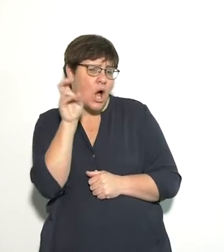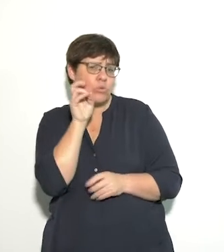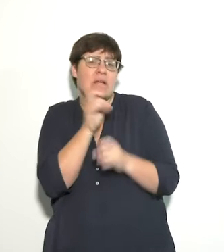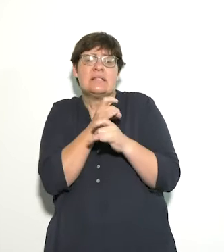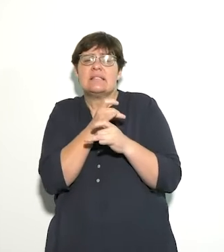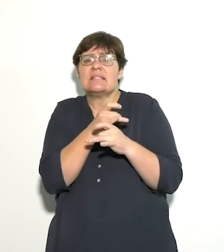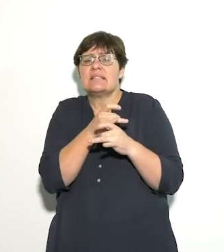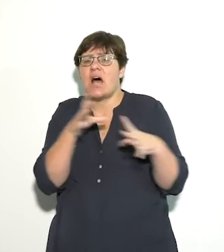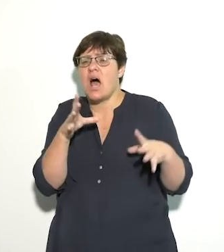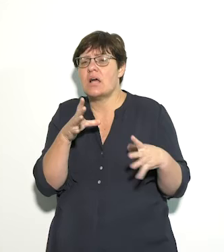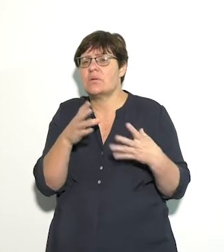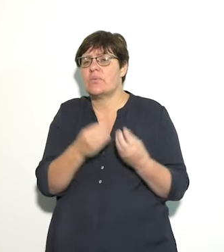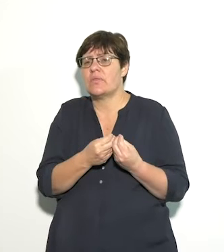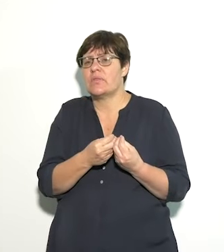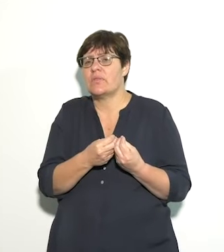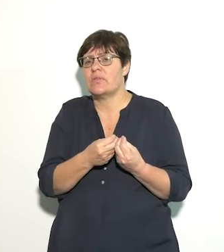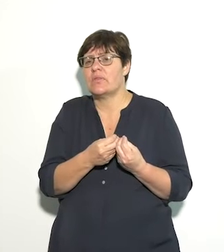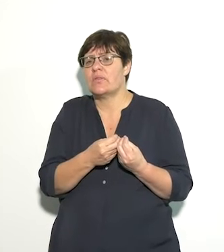sound starts the letter,